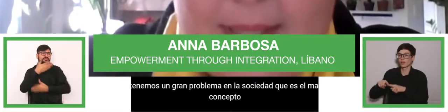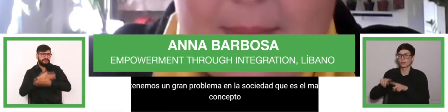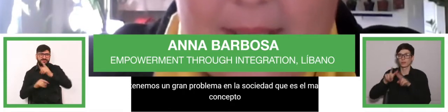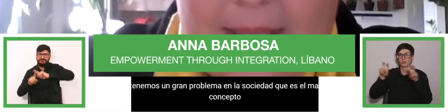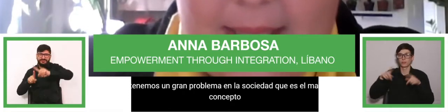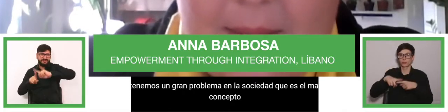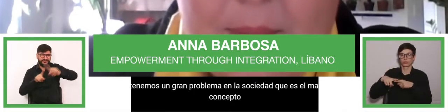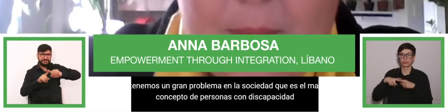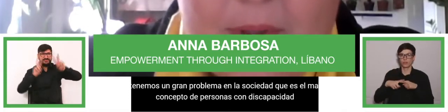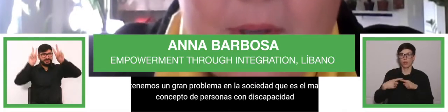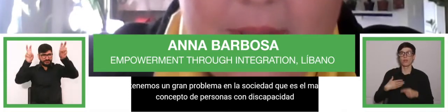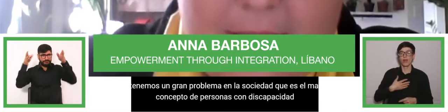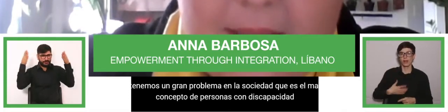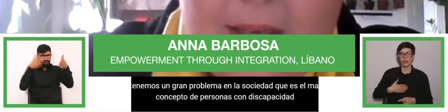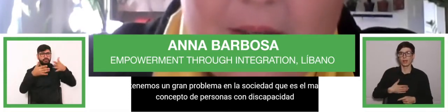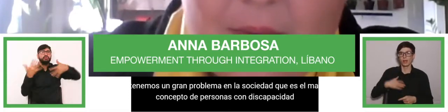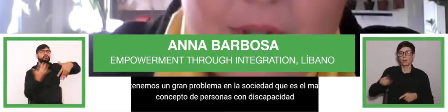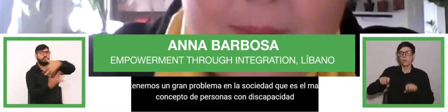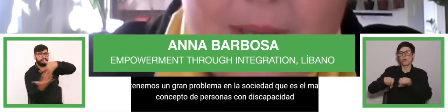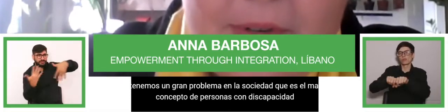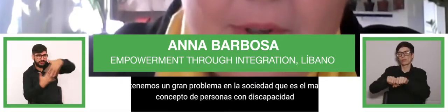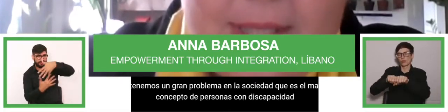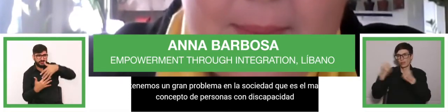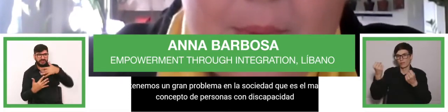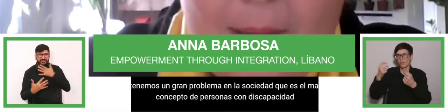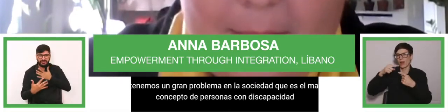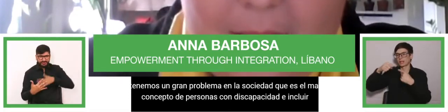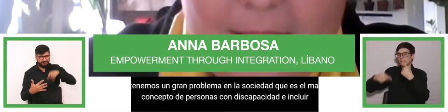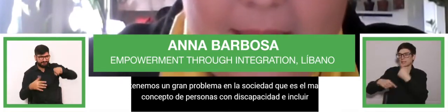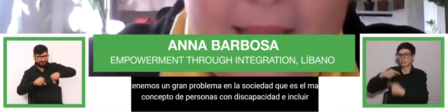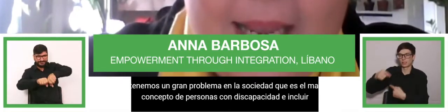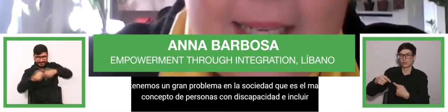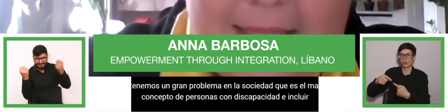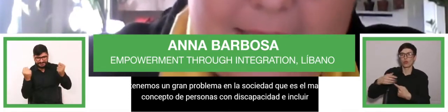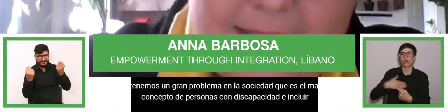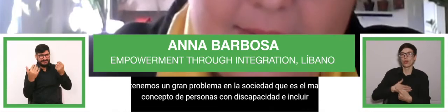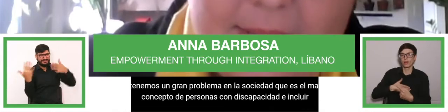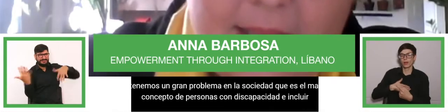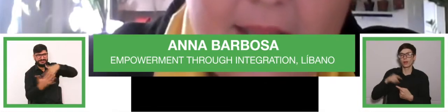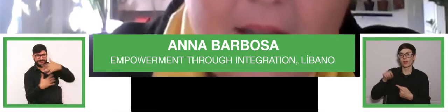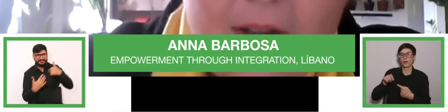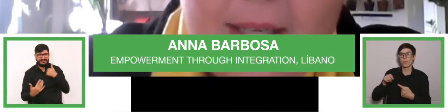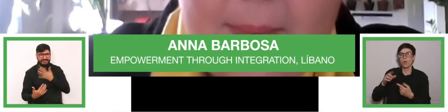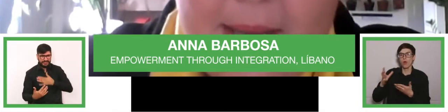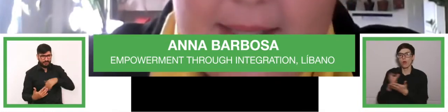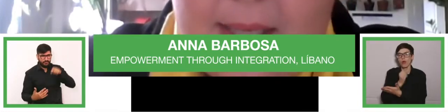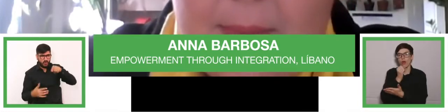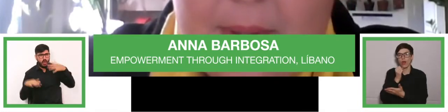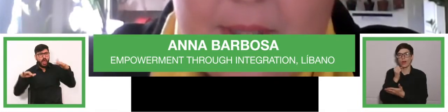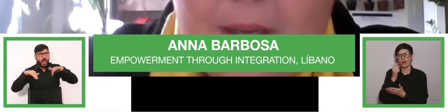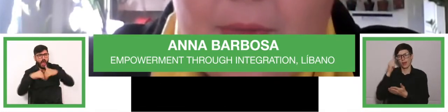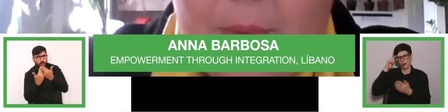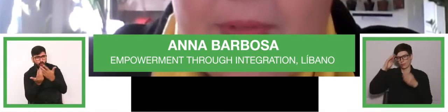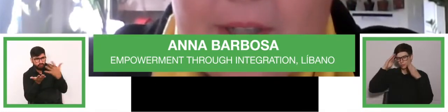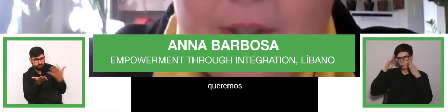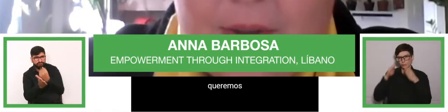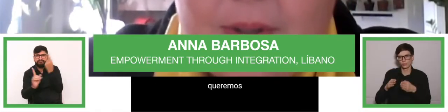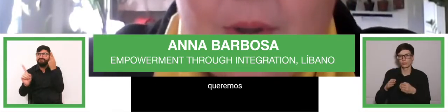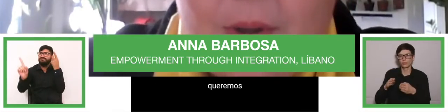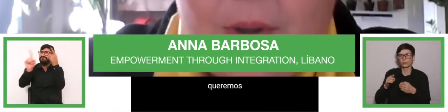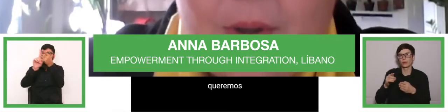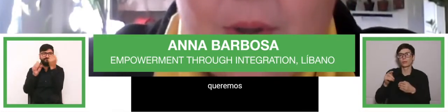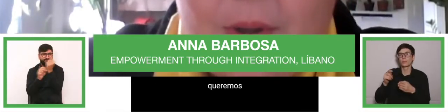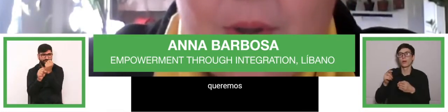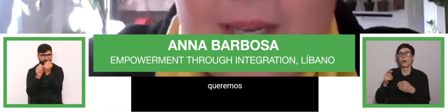people with disabilities and promote authentic inclusion by focusing primarily and intensively on capacity building of